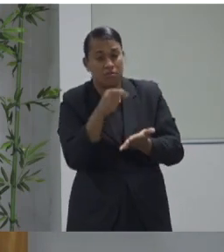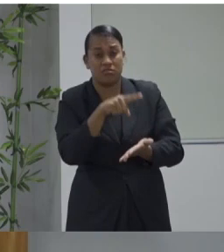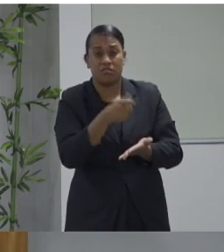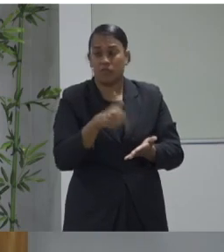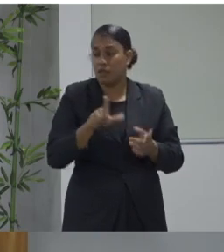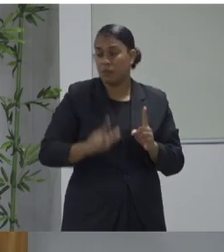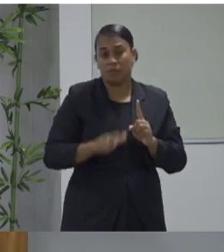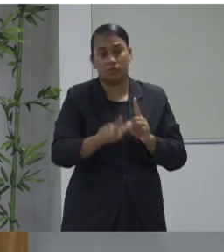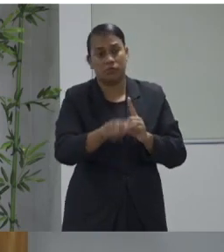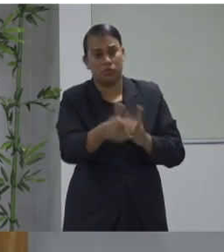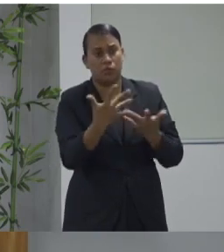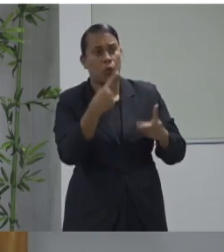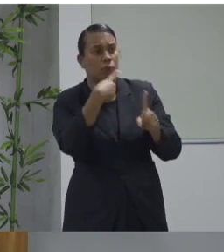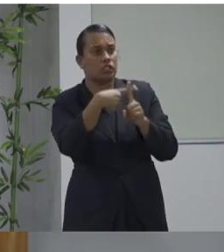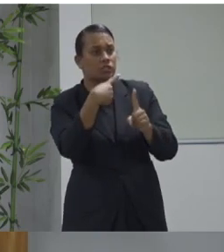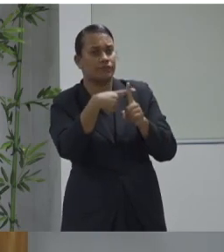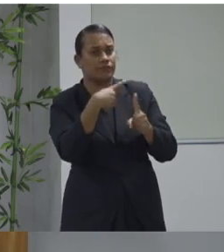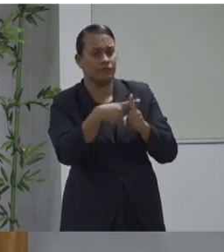as positive.